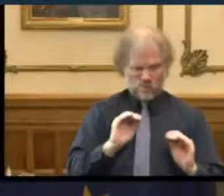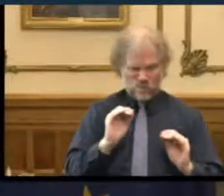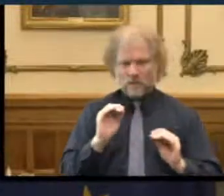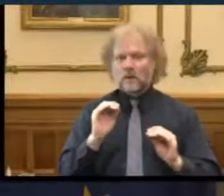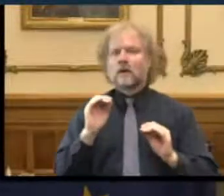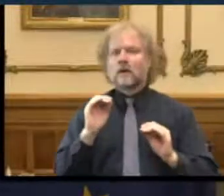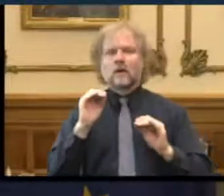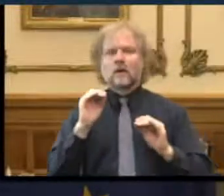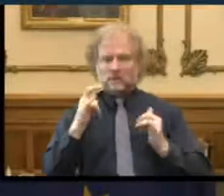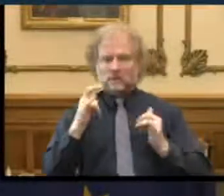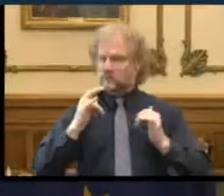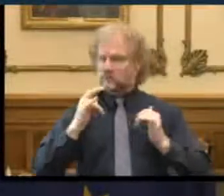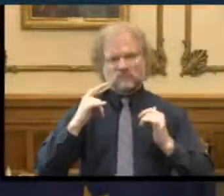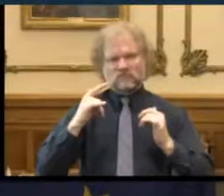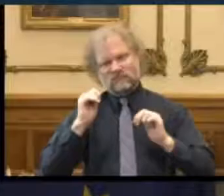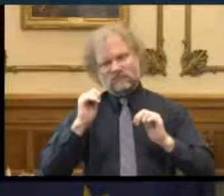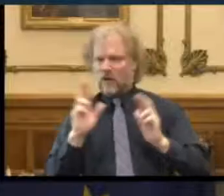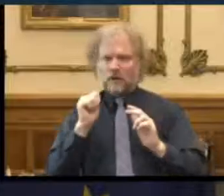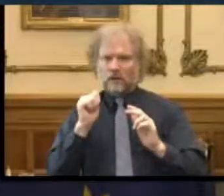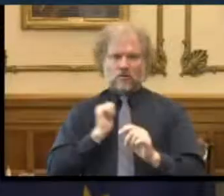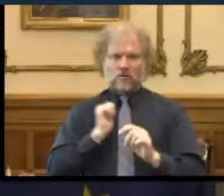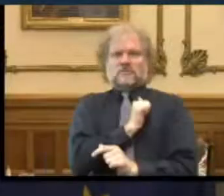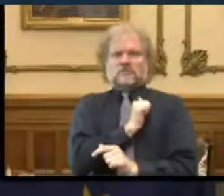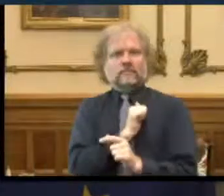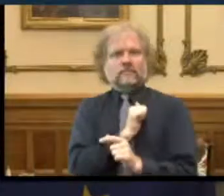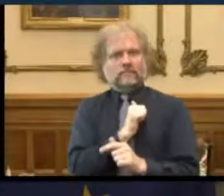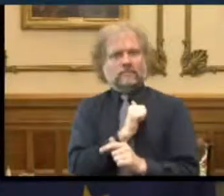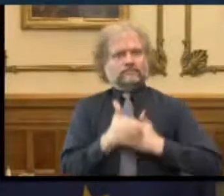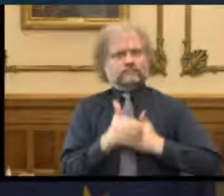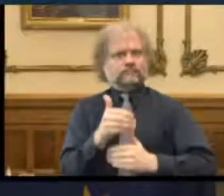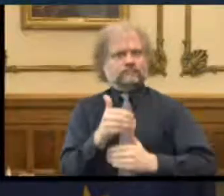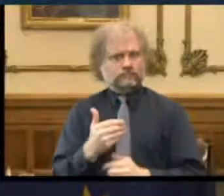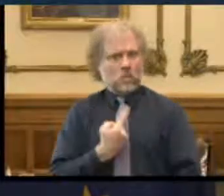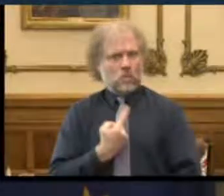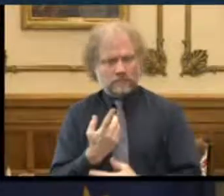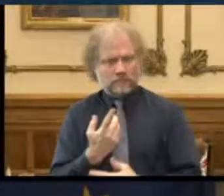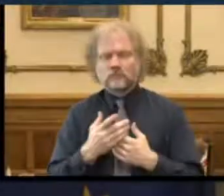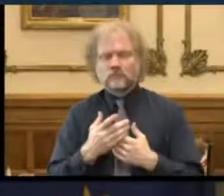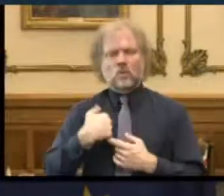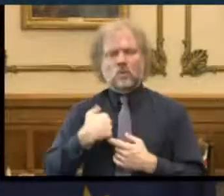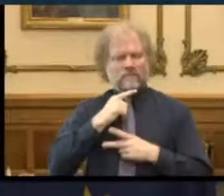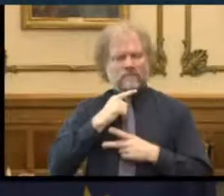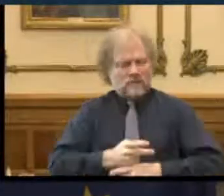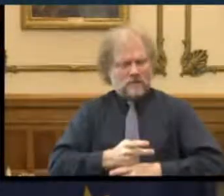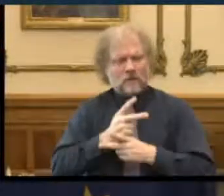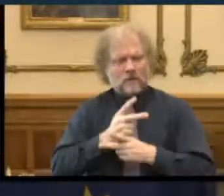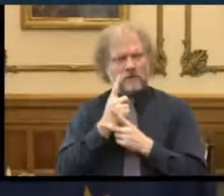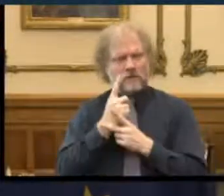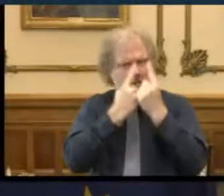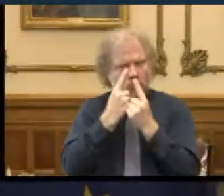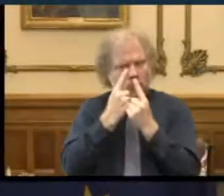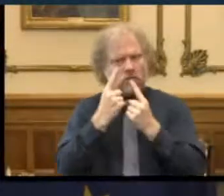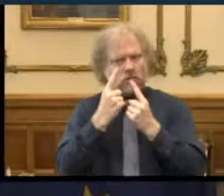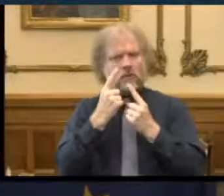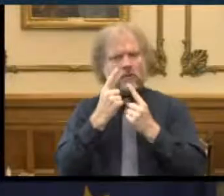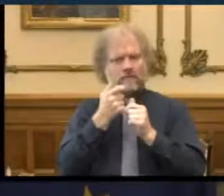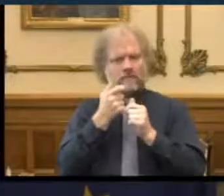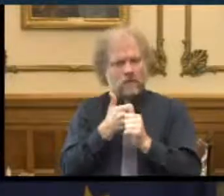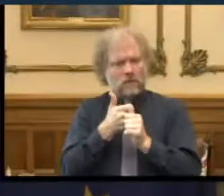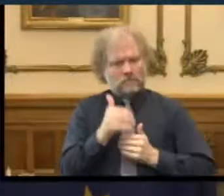fighting shape to get through this on our own. And so that's why we have been very careful, very thoughtful, very